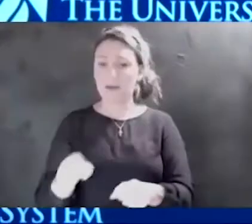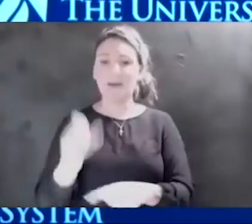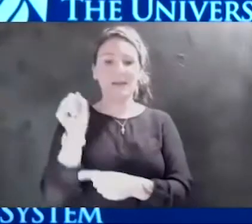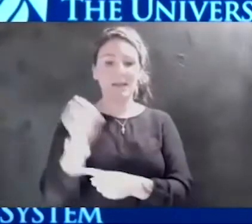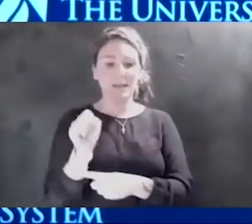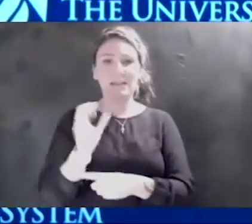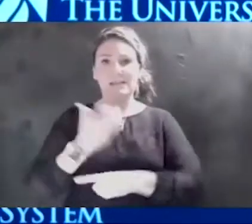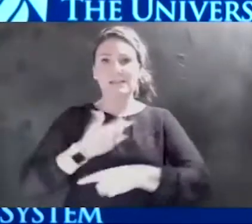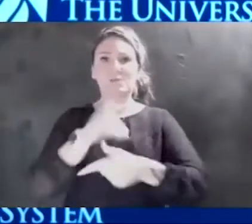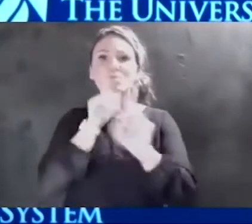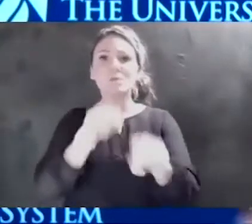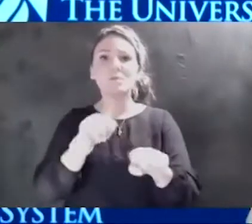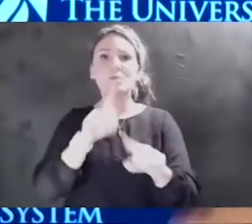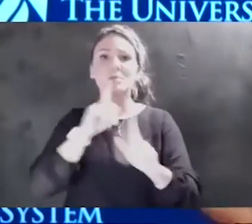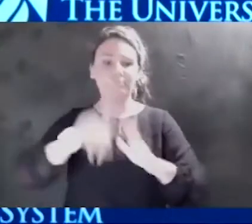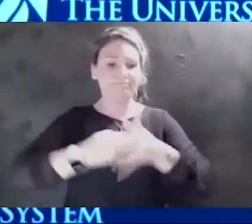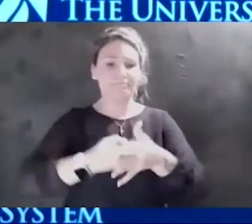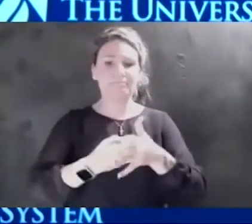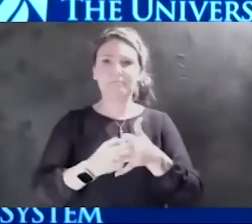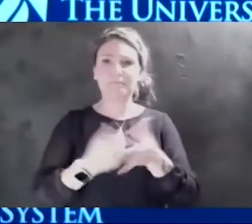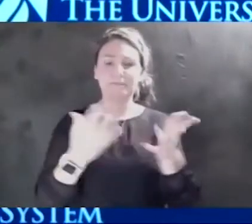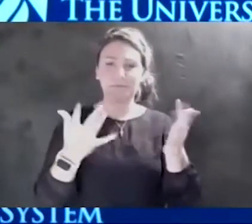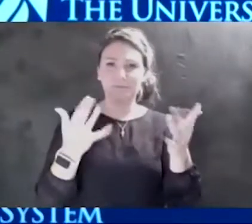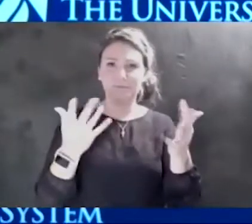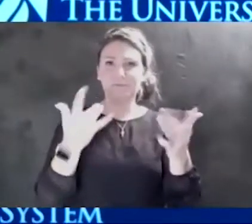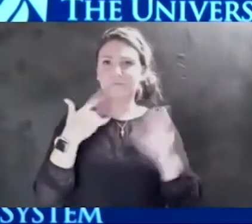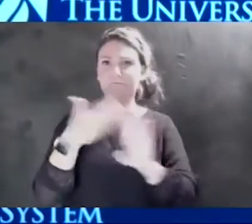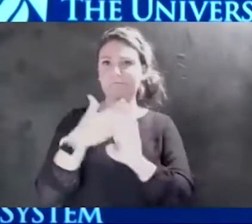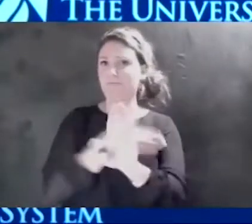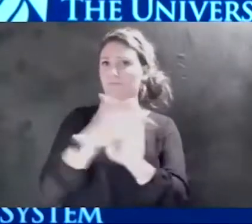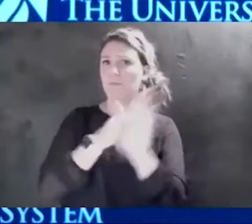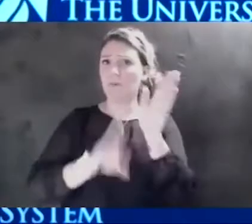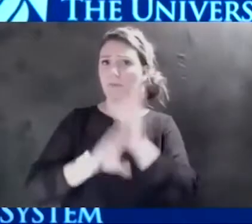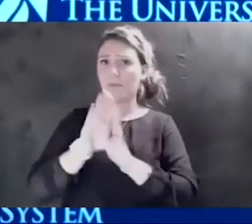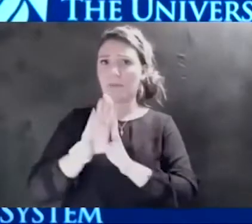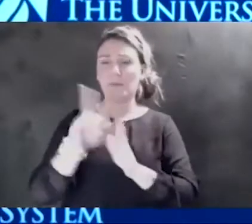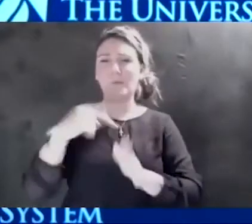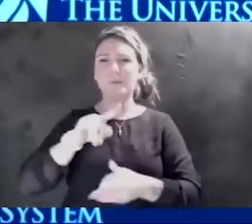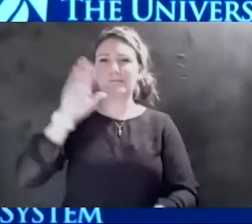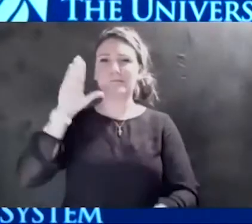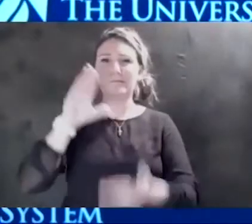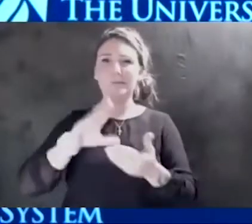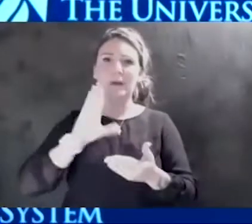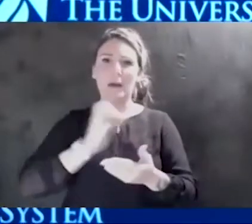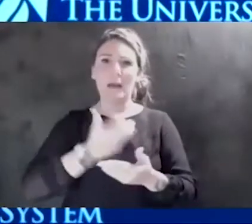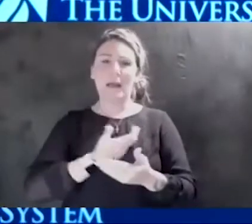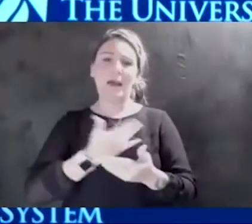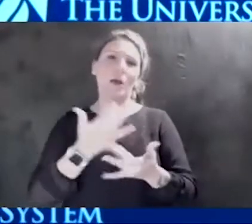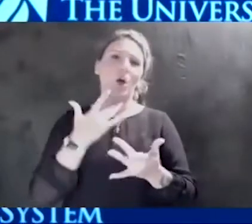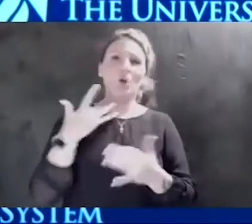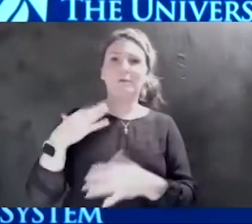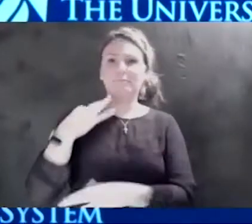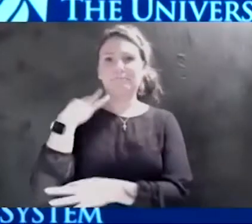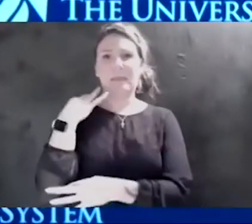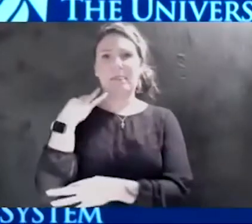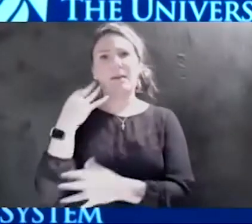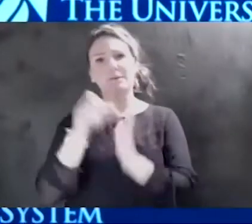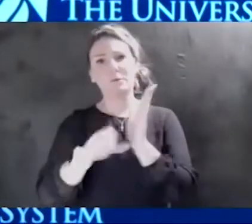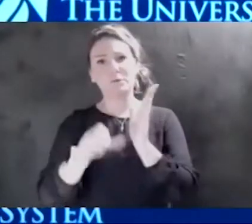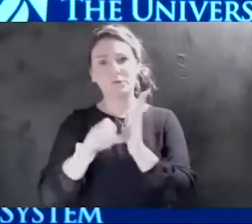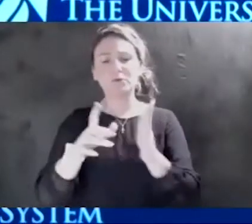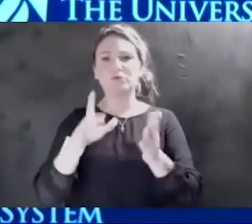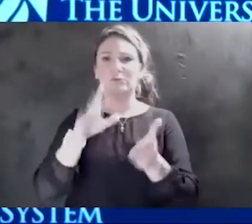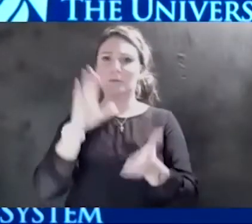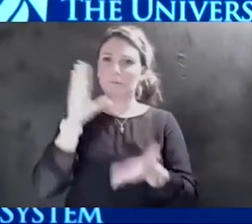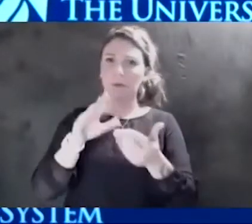initial the prior surges, we had to reduce our elective surgery. We had to move clinics